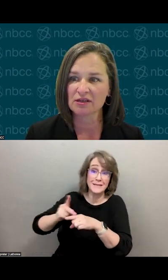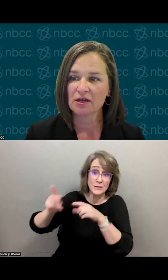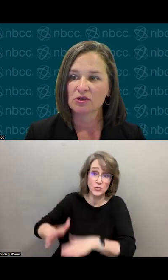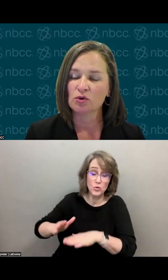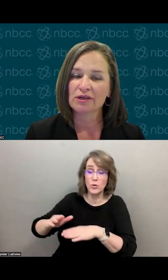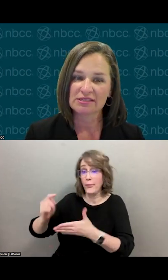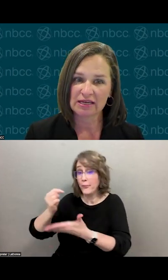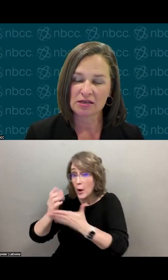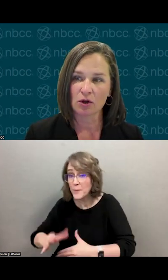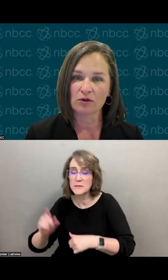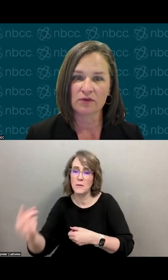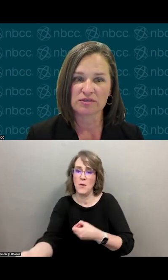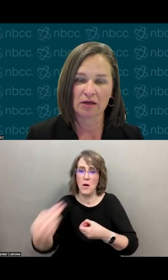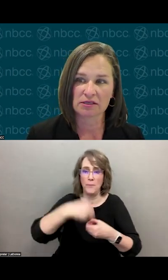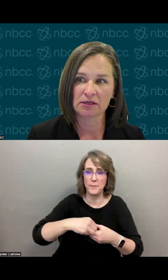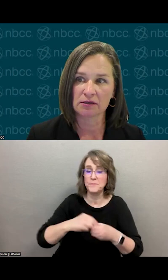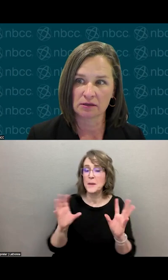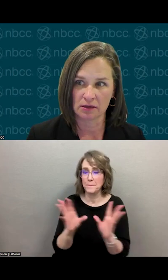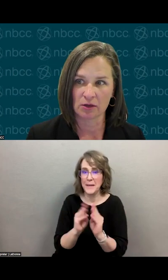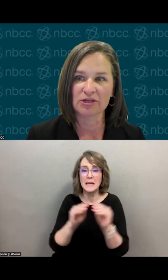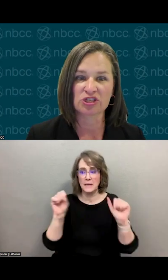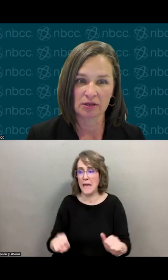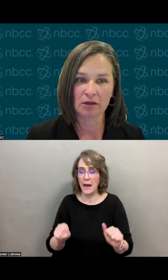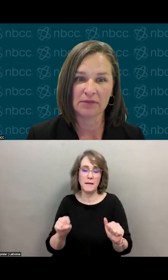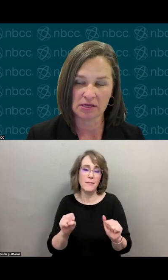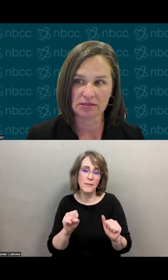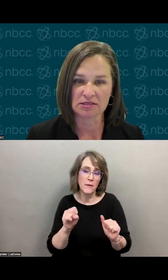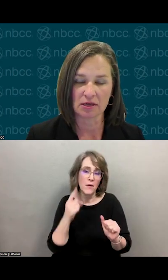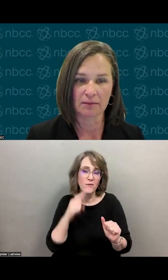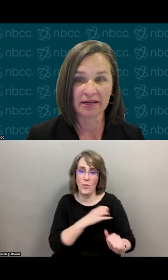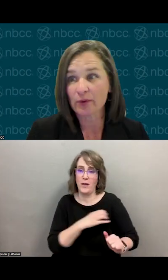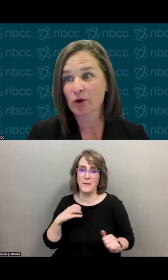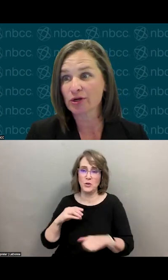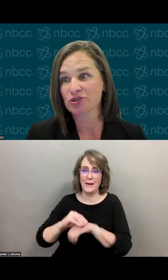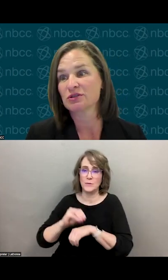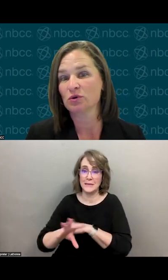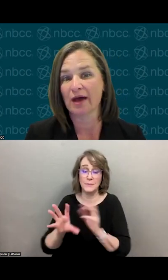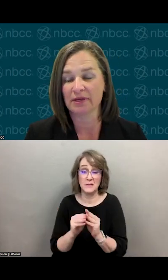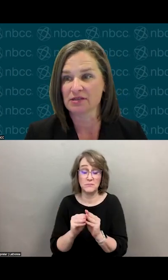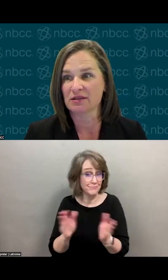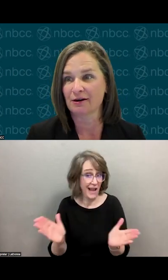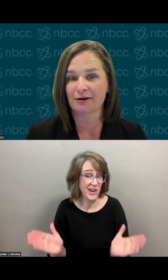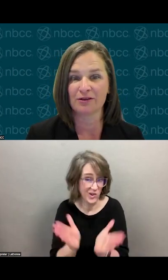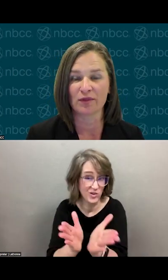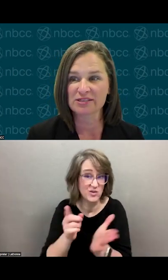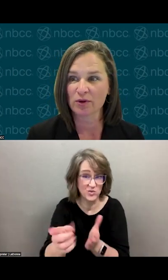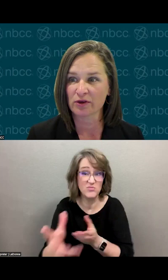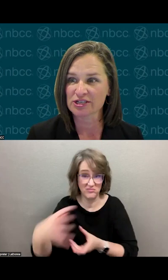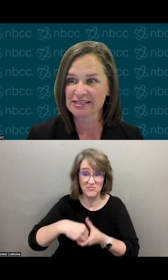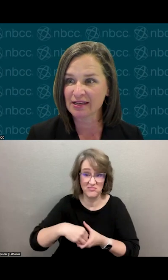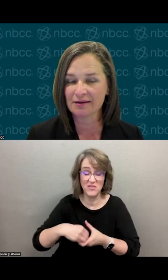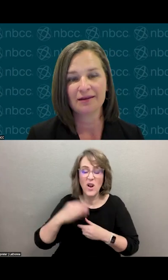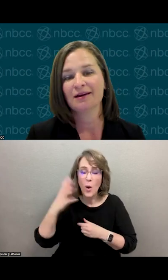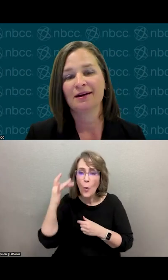interested, you can attend all of those counseling commission meetings. And I would encourage you to do that, because that's where